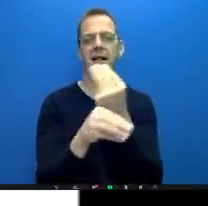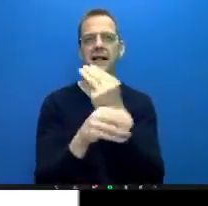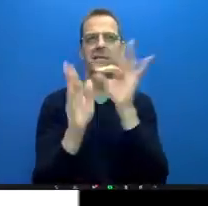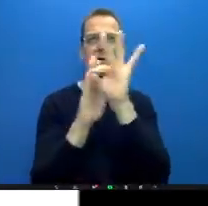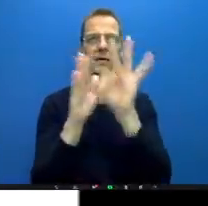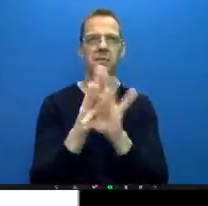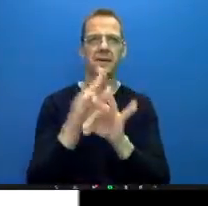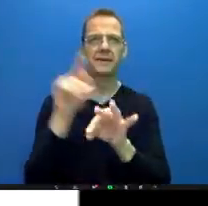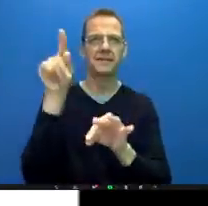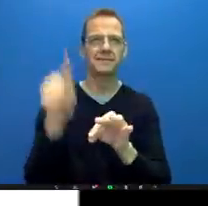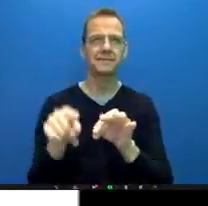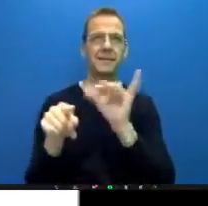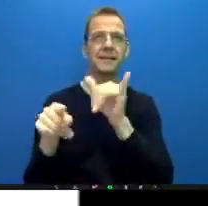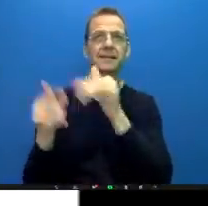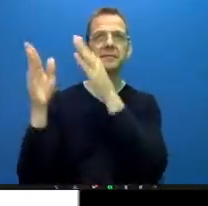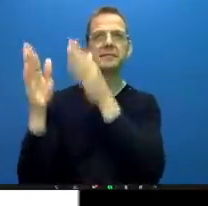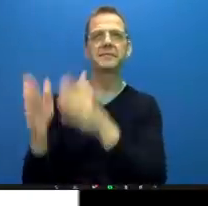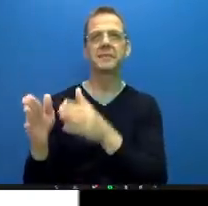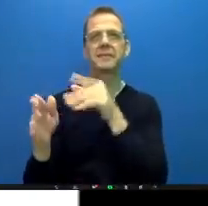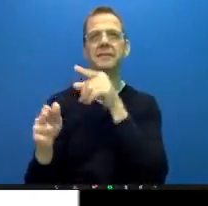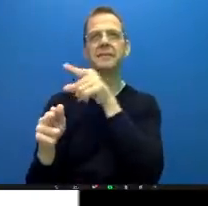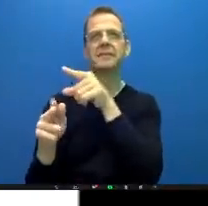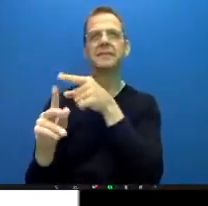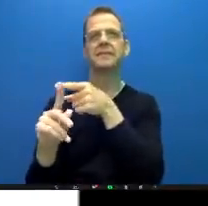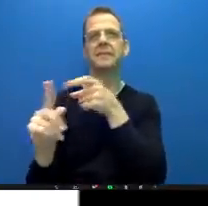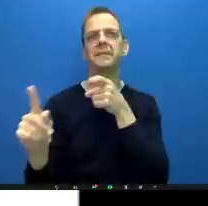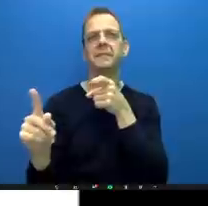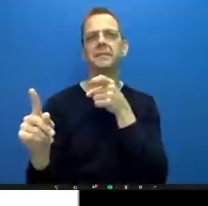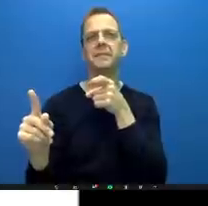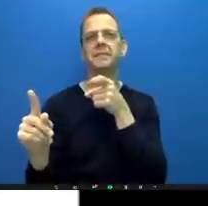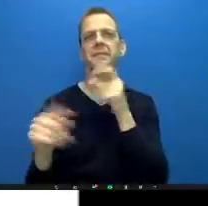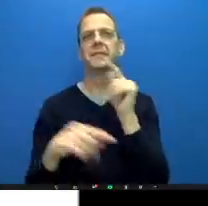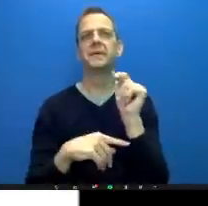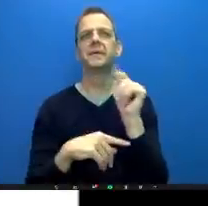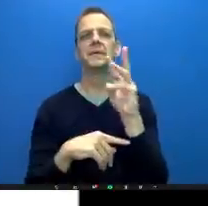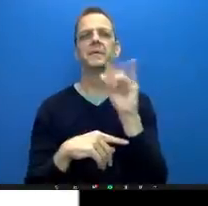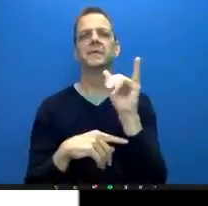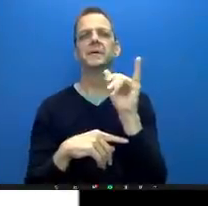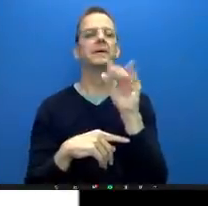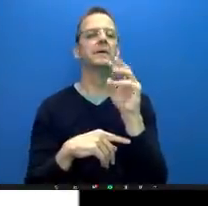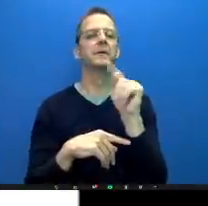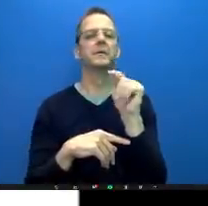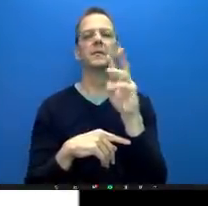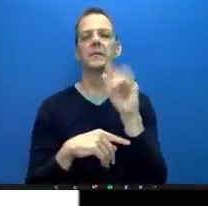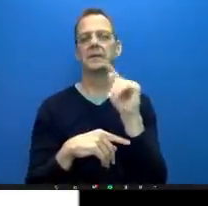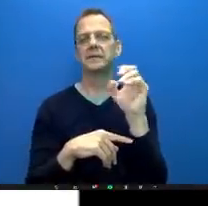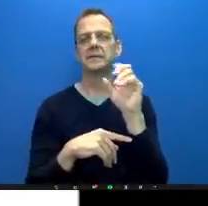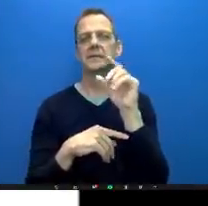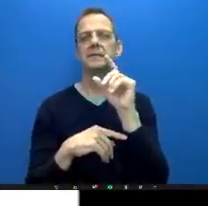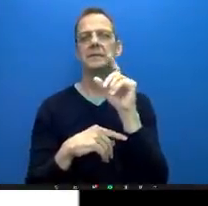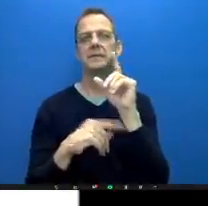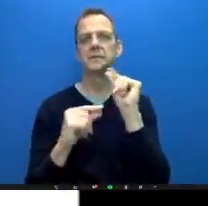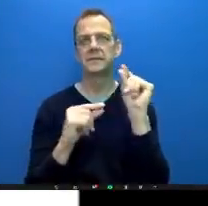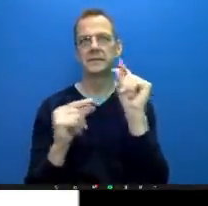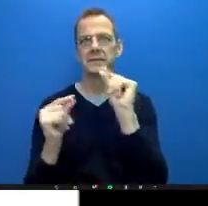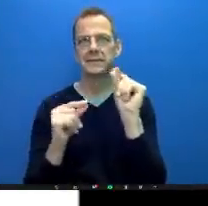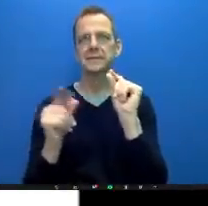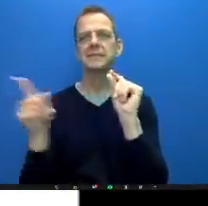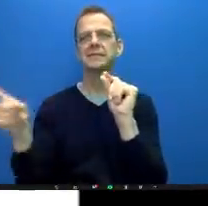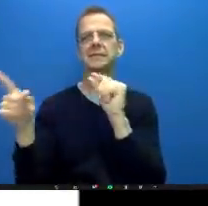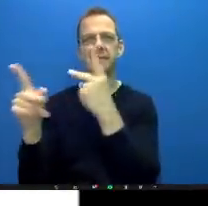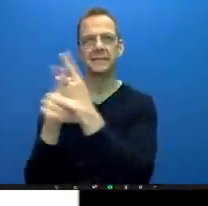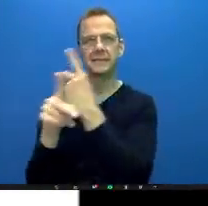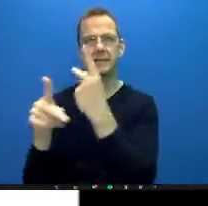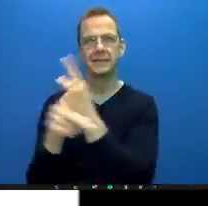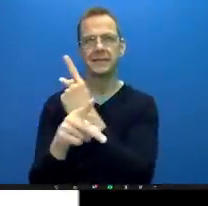has long COVID and he has also a calculator and can calculate some stuff. It's based on the method used by